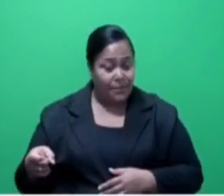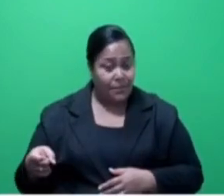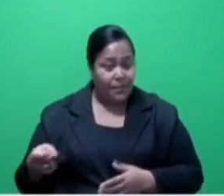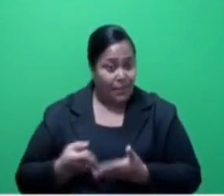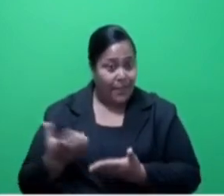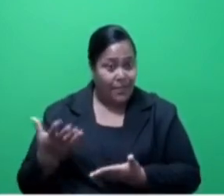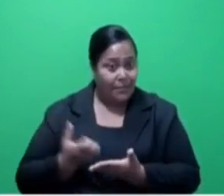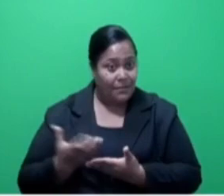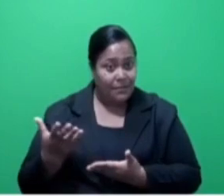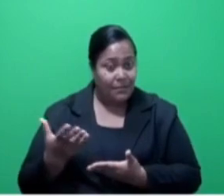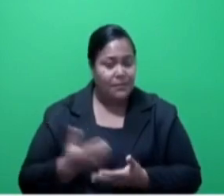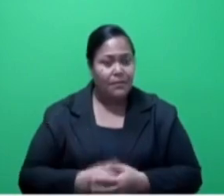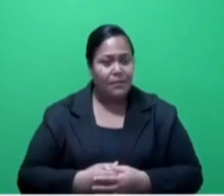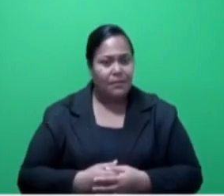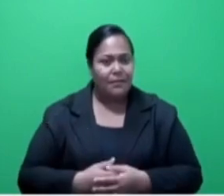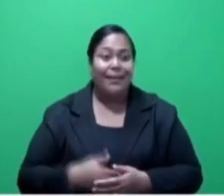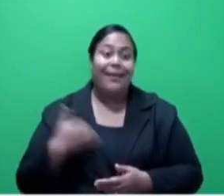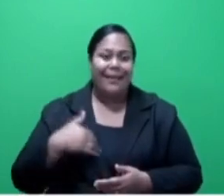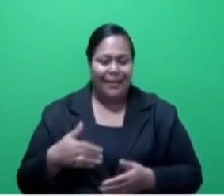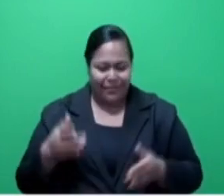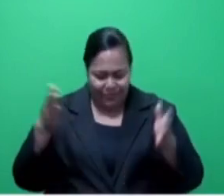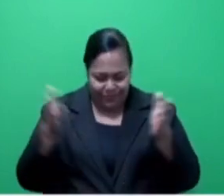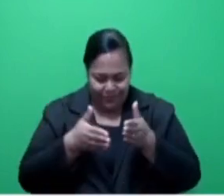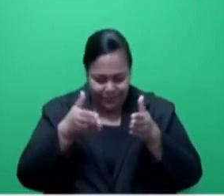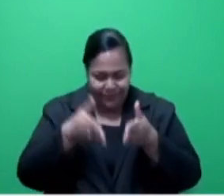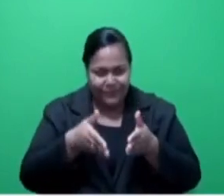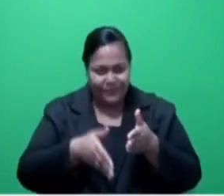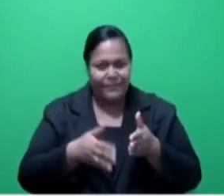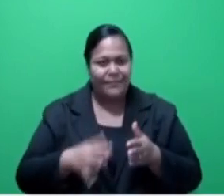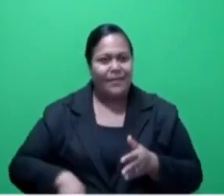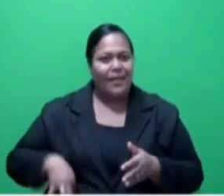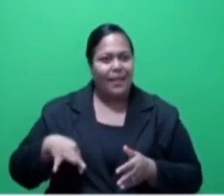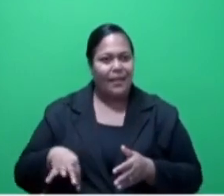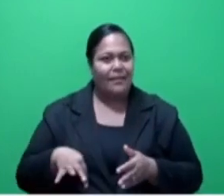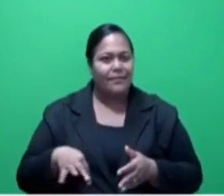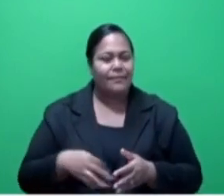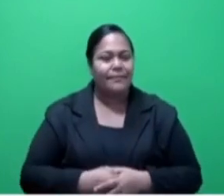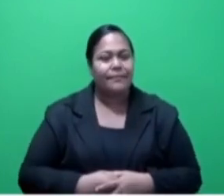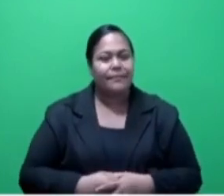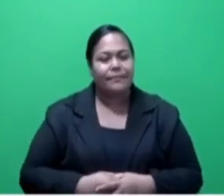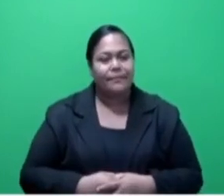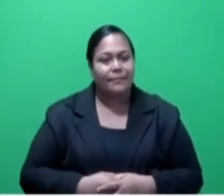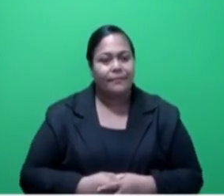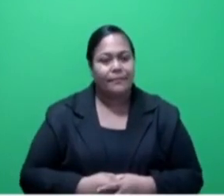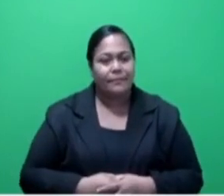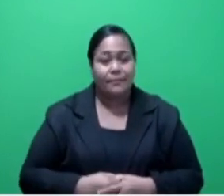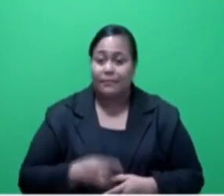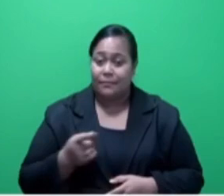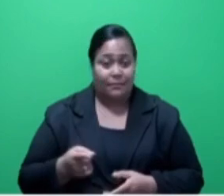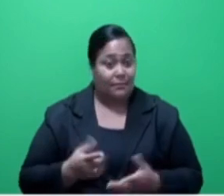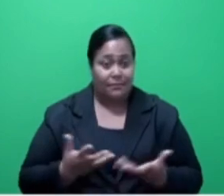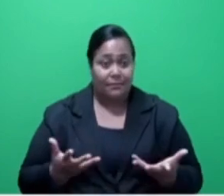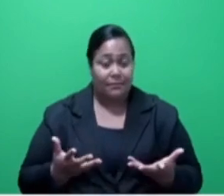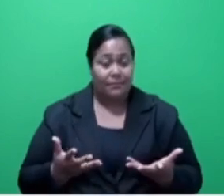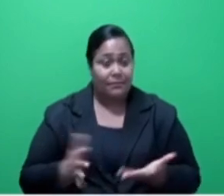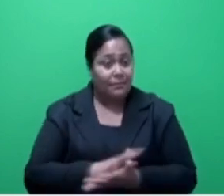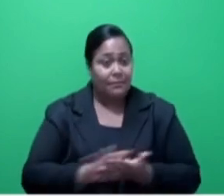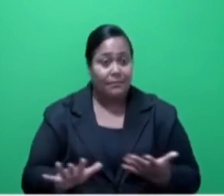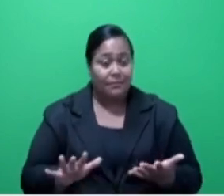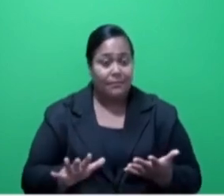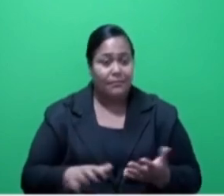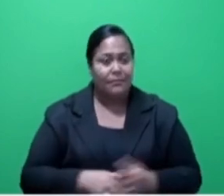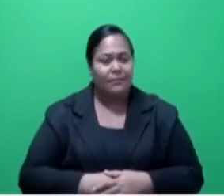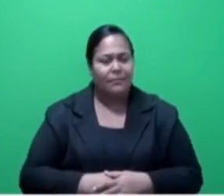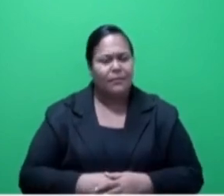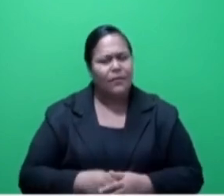by $2 billion. Live within your means, they say. Okay? That would have been disastrous. When I said not a bad idea, okay, let's see. Where would they have